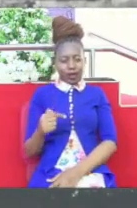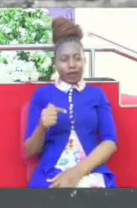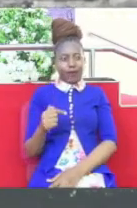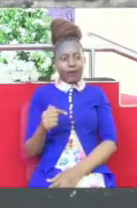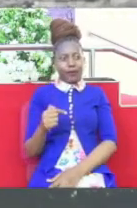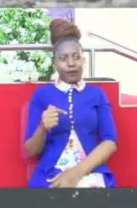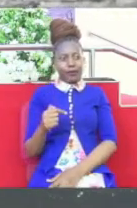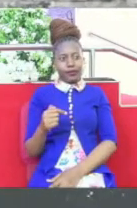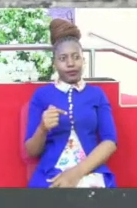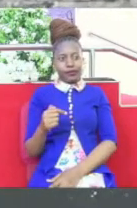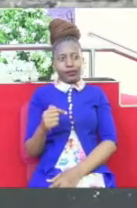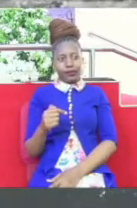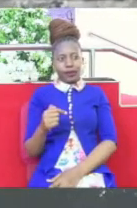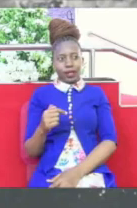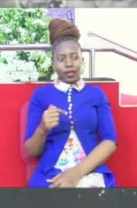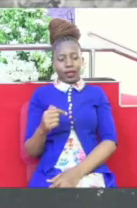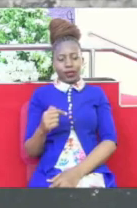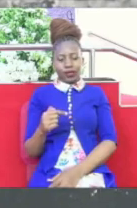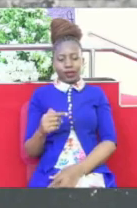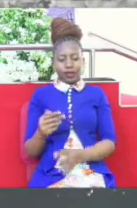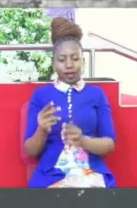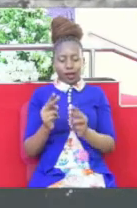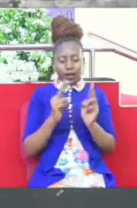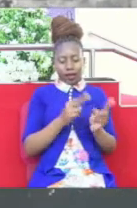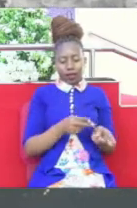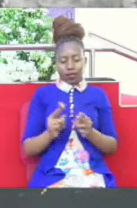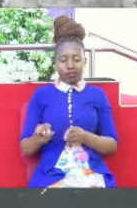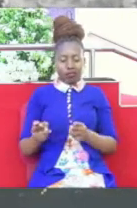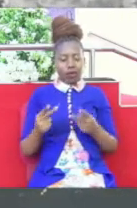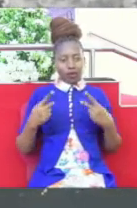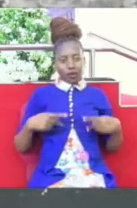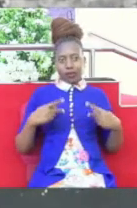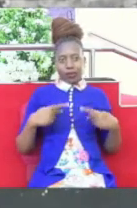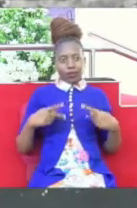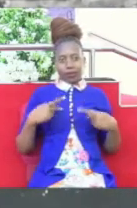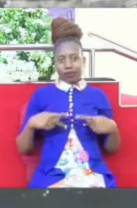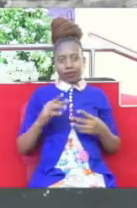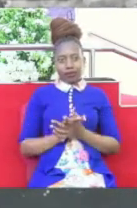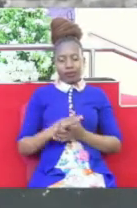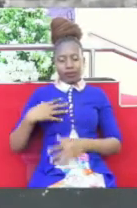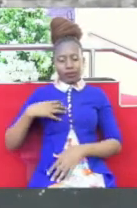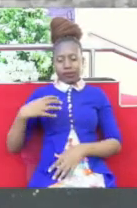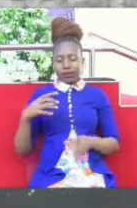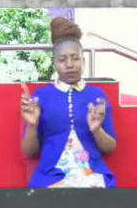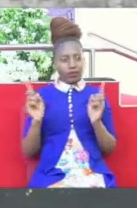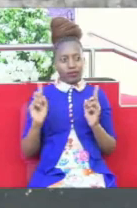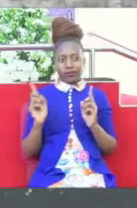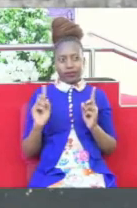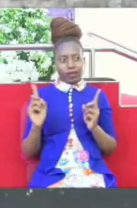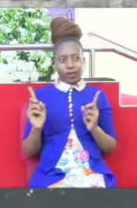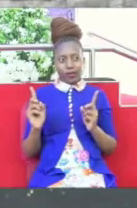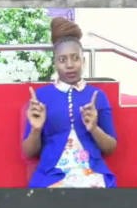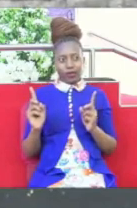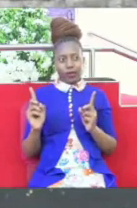were the half-breeds. Walikuwa ni watu tu hawapendwi. The Samaritans were not in the same social circles. Ni